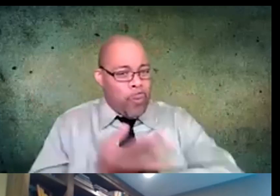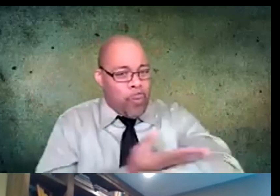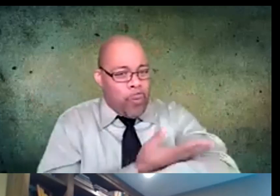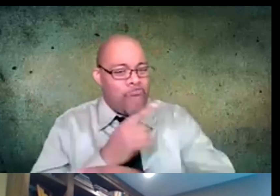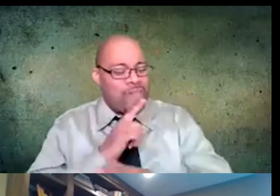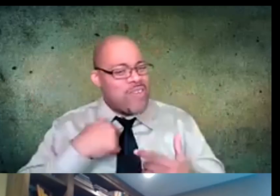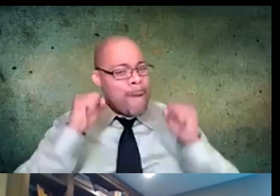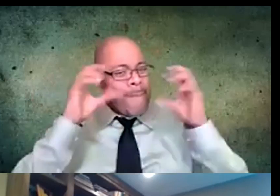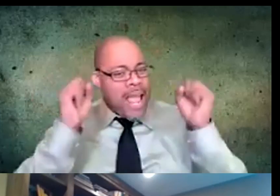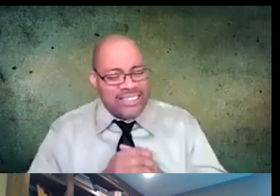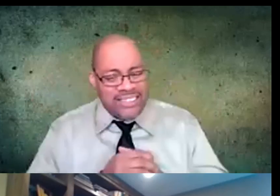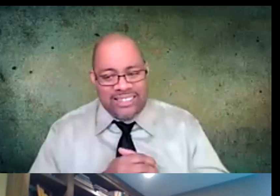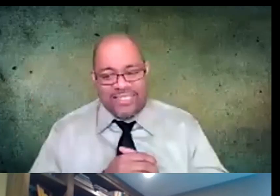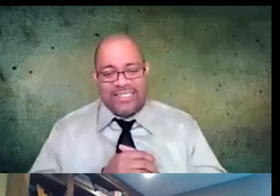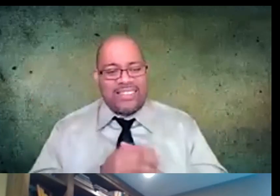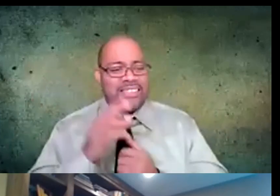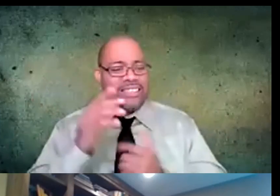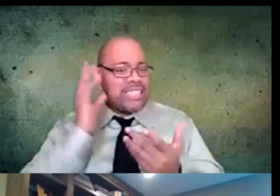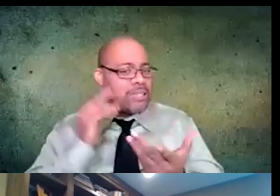amazing experience.